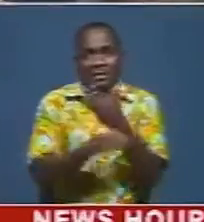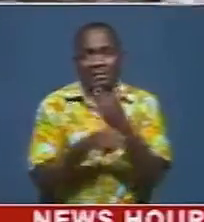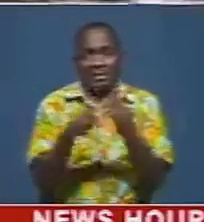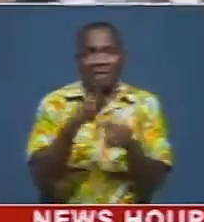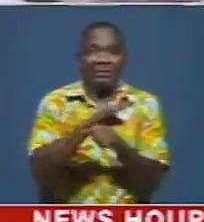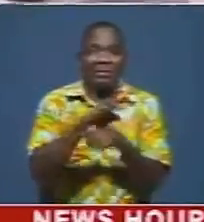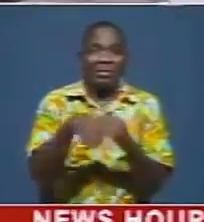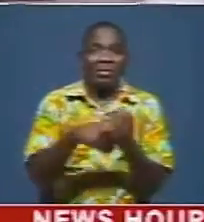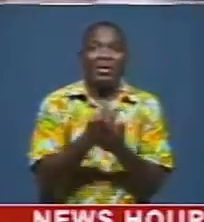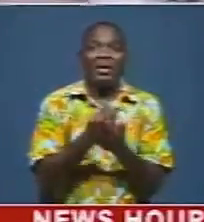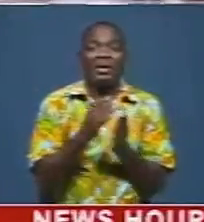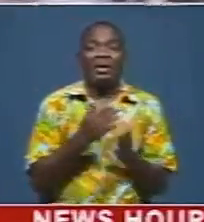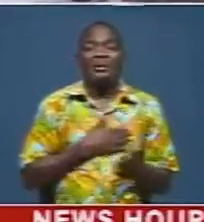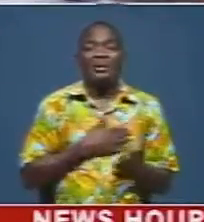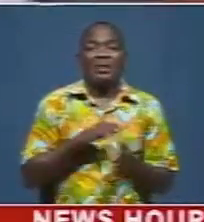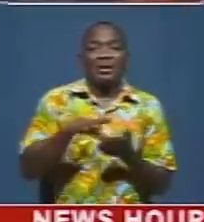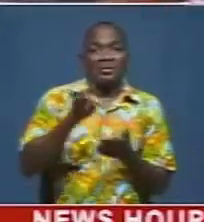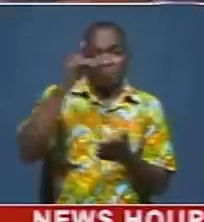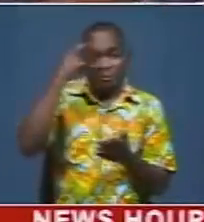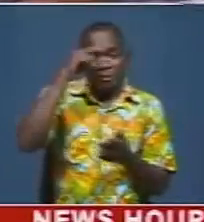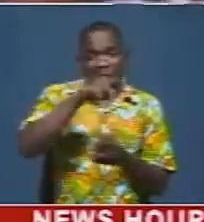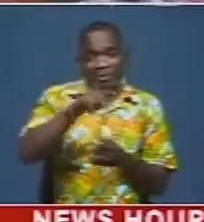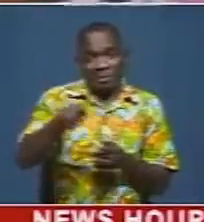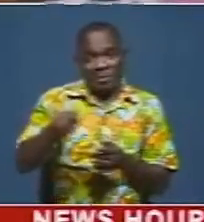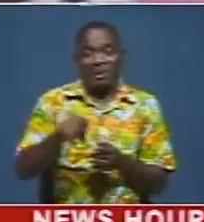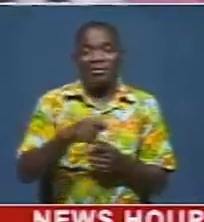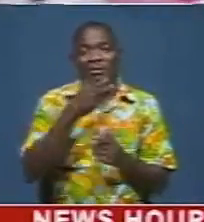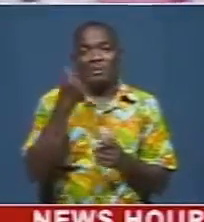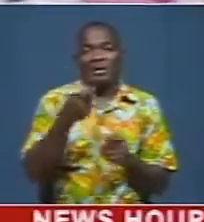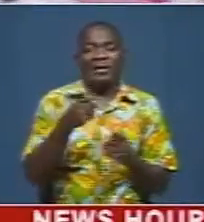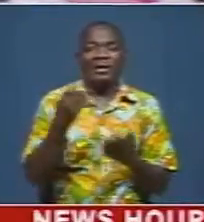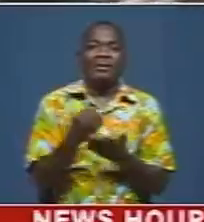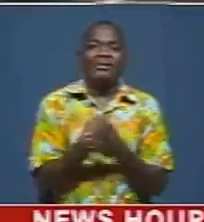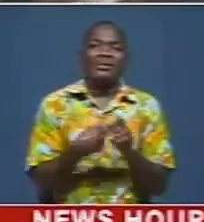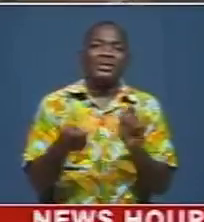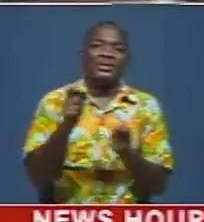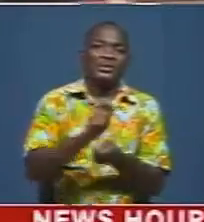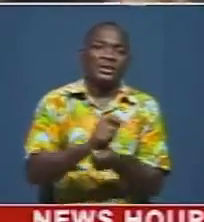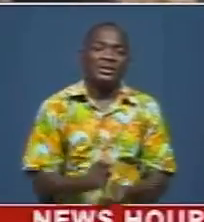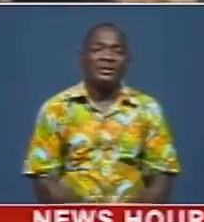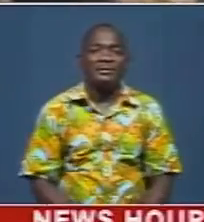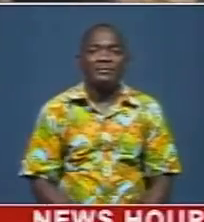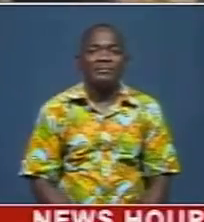on all Ghanaians to vote for the PPP for better economic prospects.